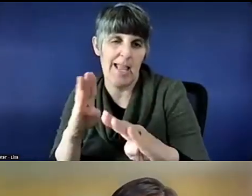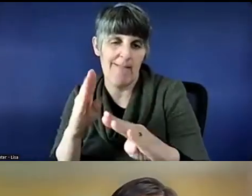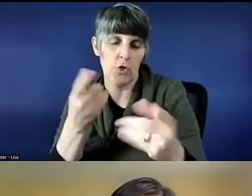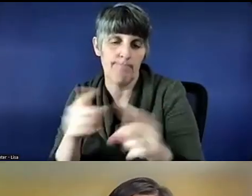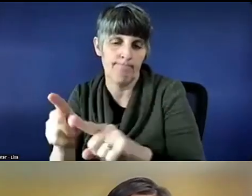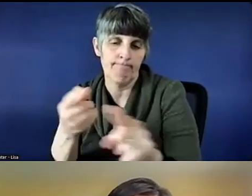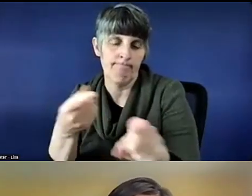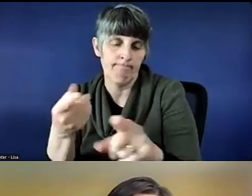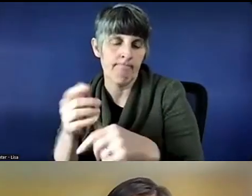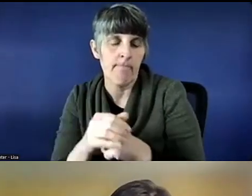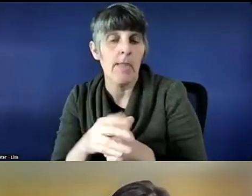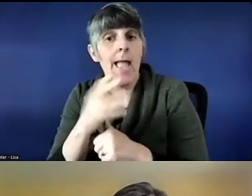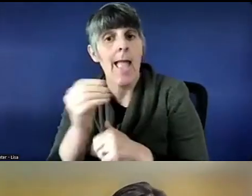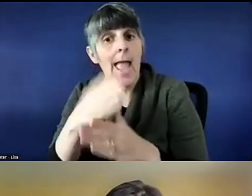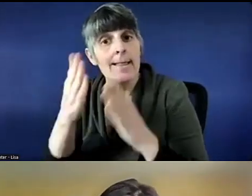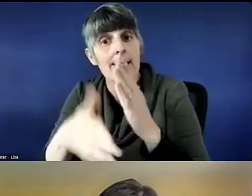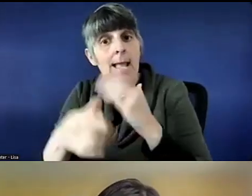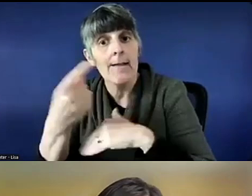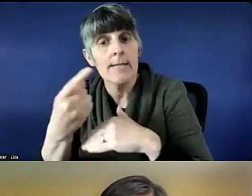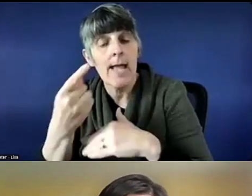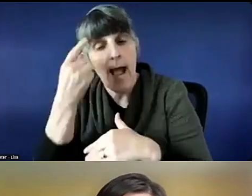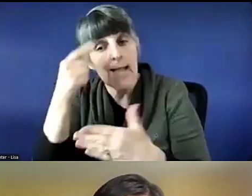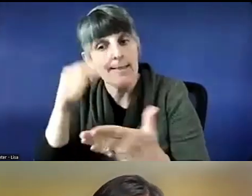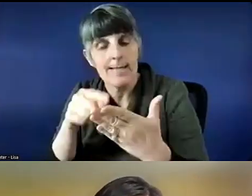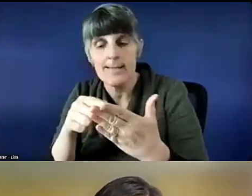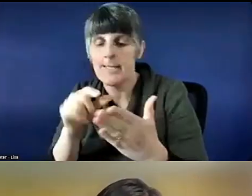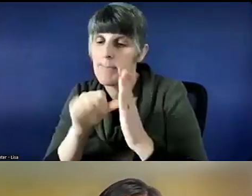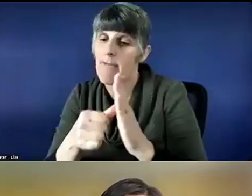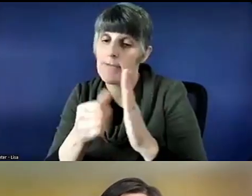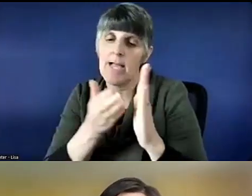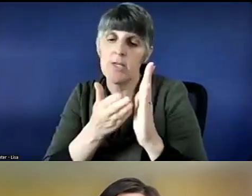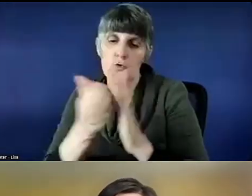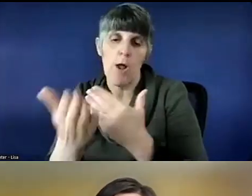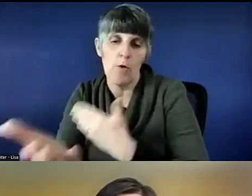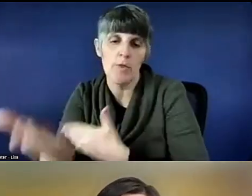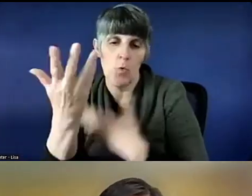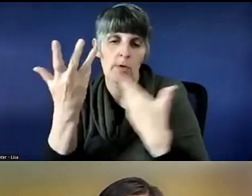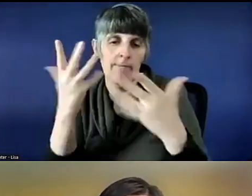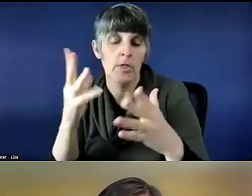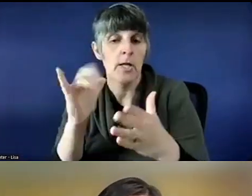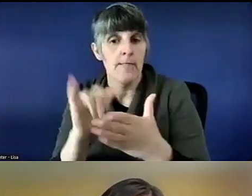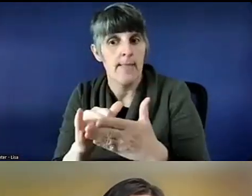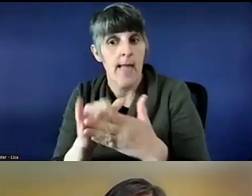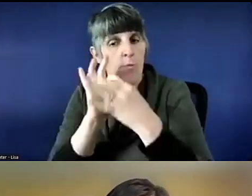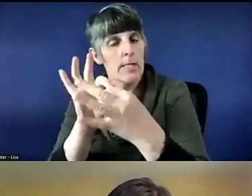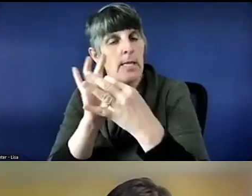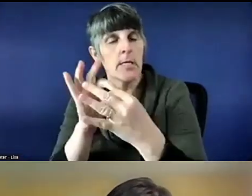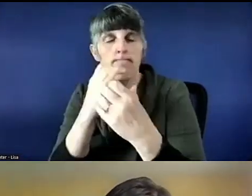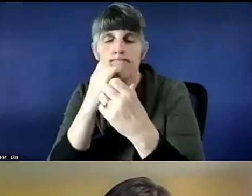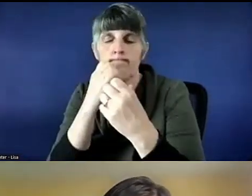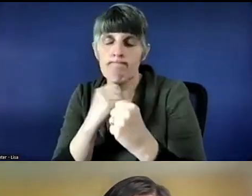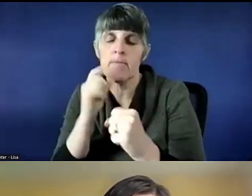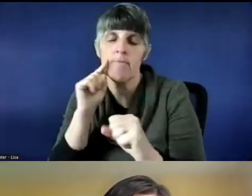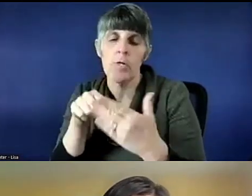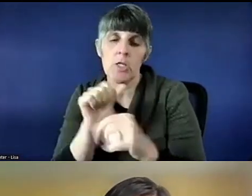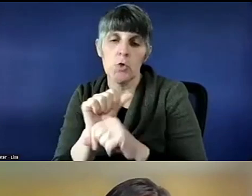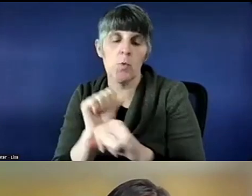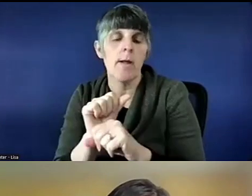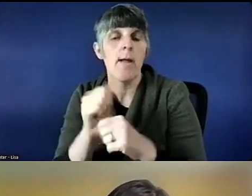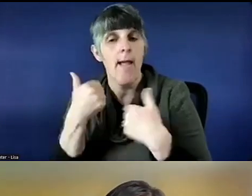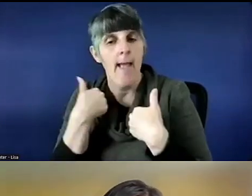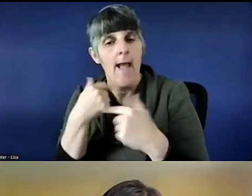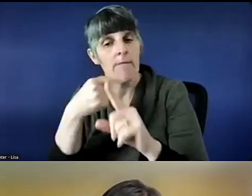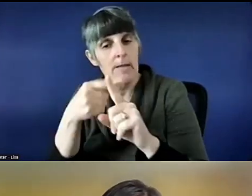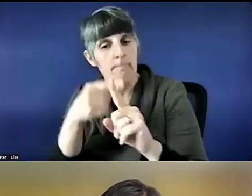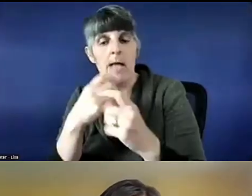from occurring. And at the end of the day, I think this has been emphasized throughout the day, that relationships are so critical to this work, like having